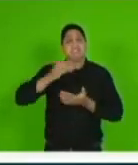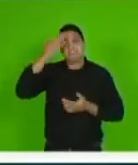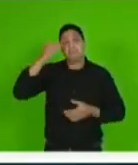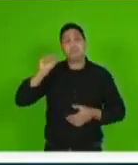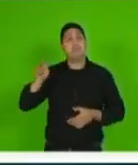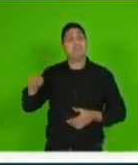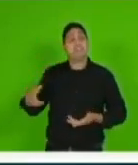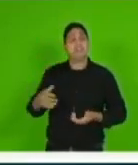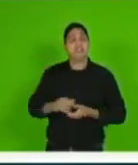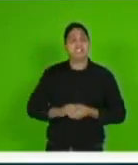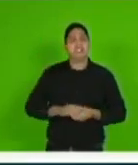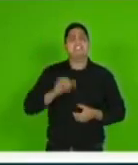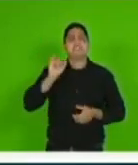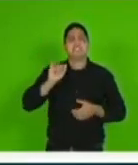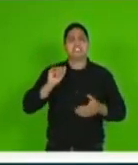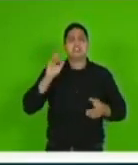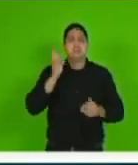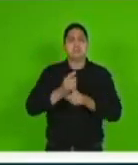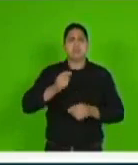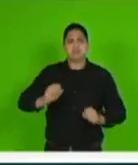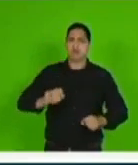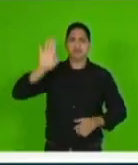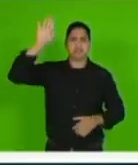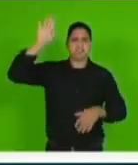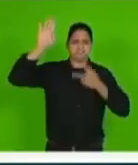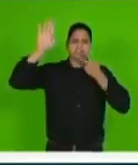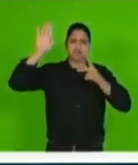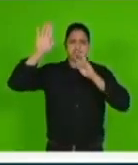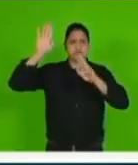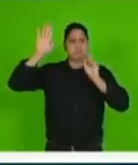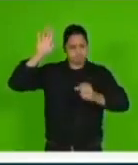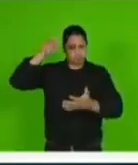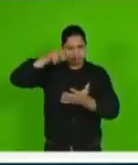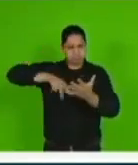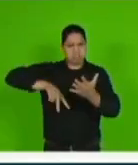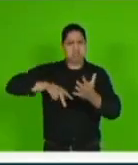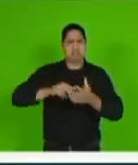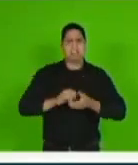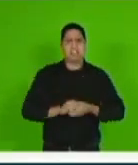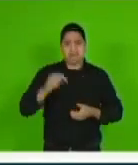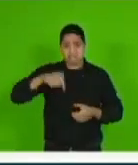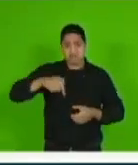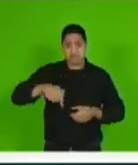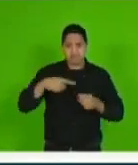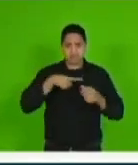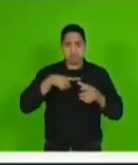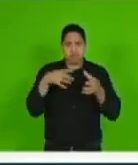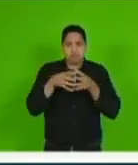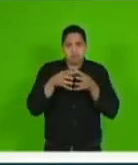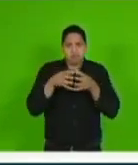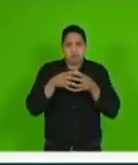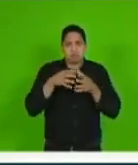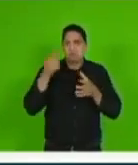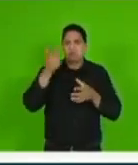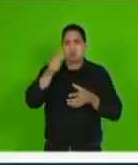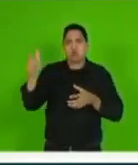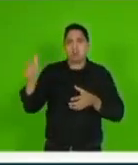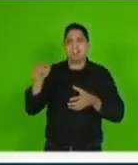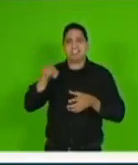Whoever finds it first, raise their hands and say that you found the first one. We're going to be